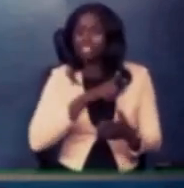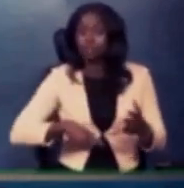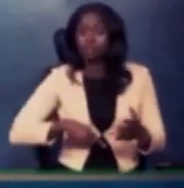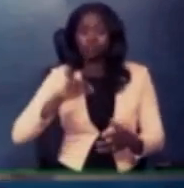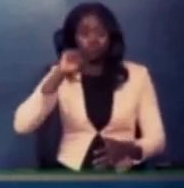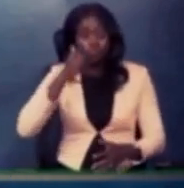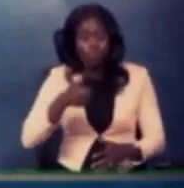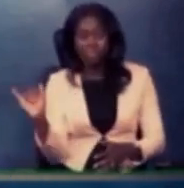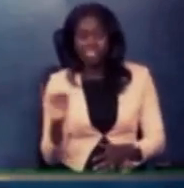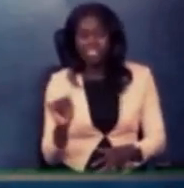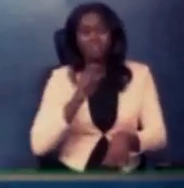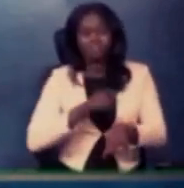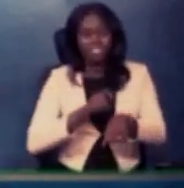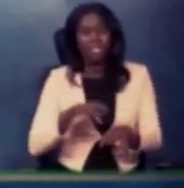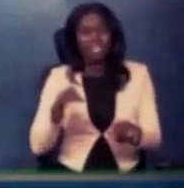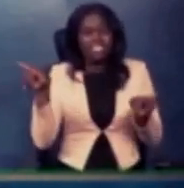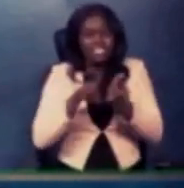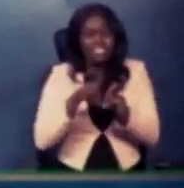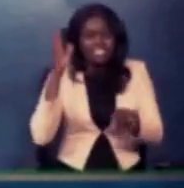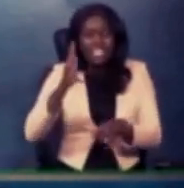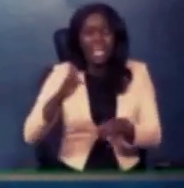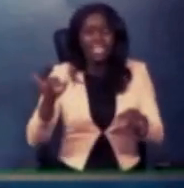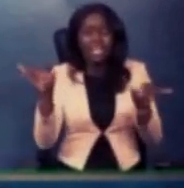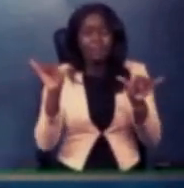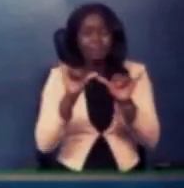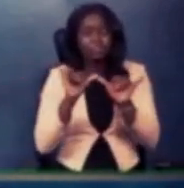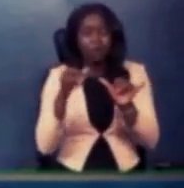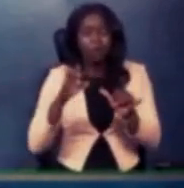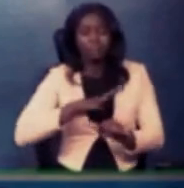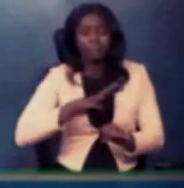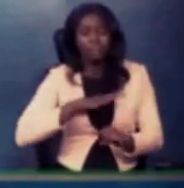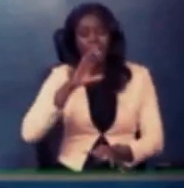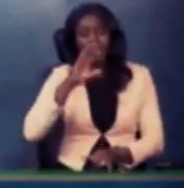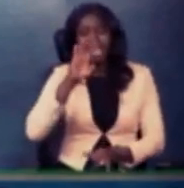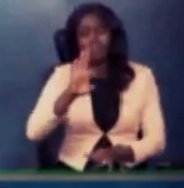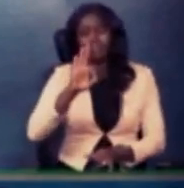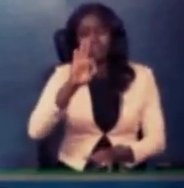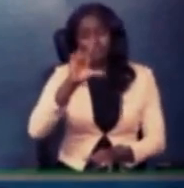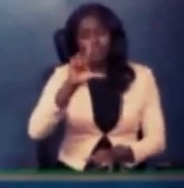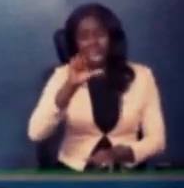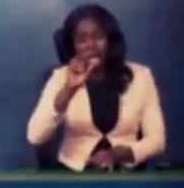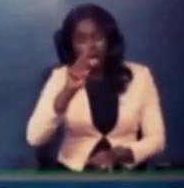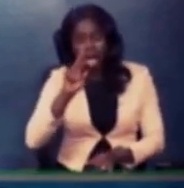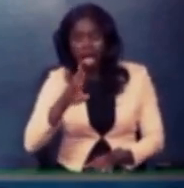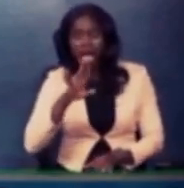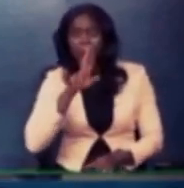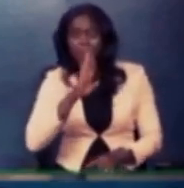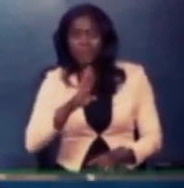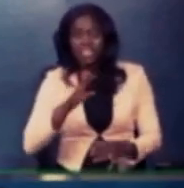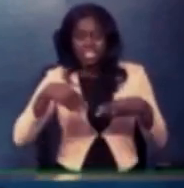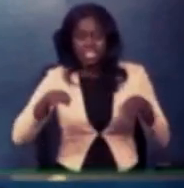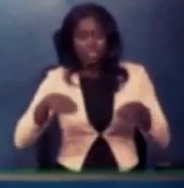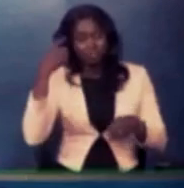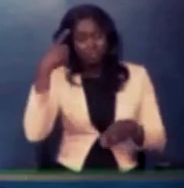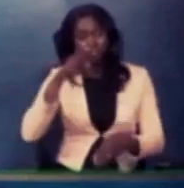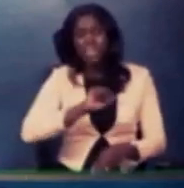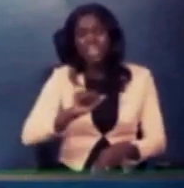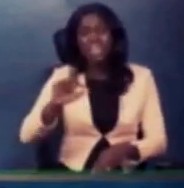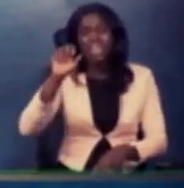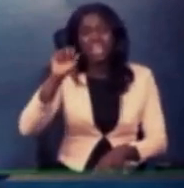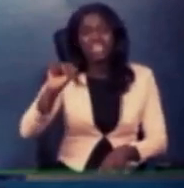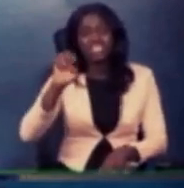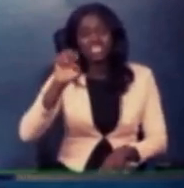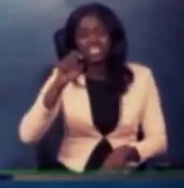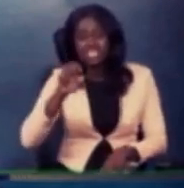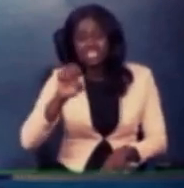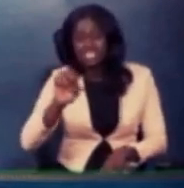time shall a measure of fine flour be sold for a shekel. Now, you see the prophetic dimension. It does not act like there is